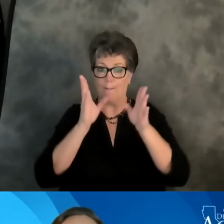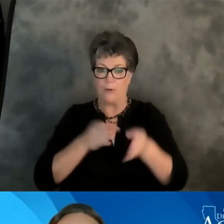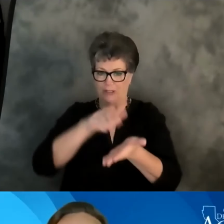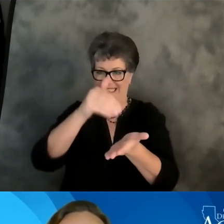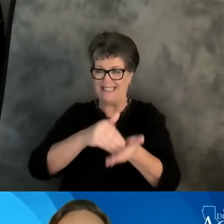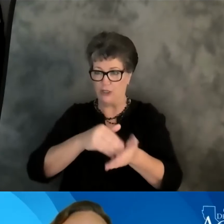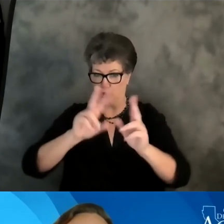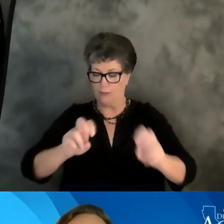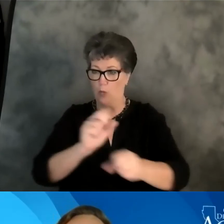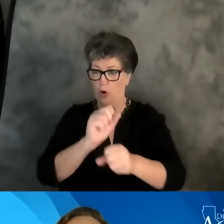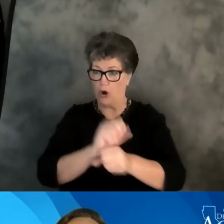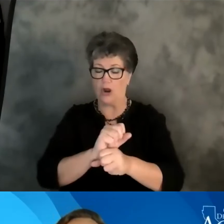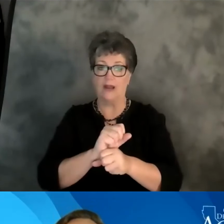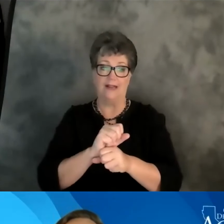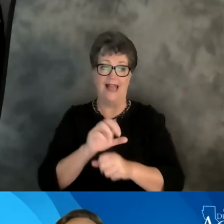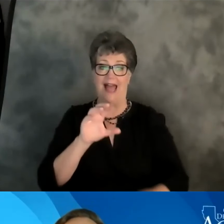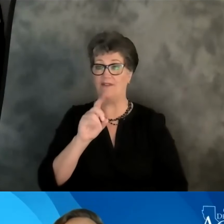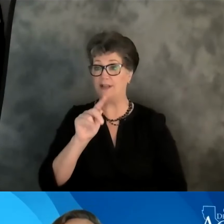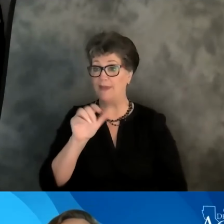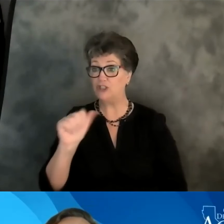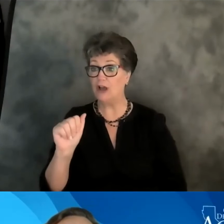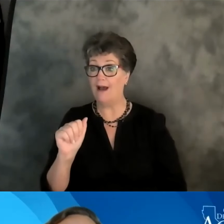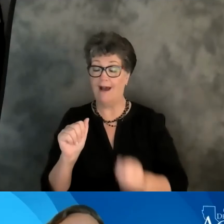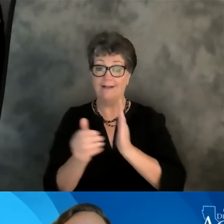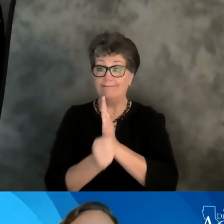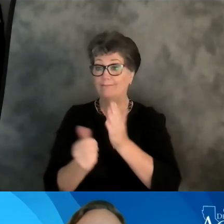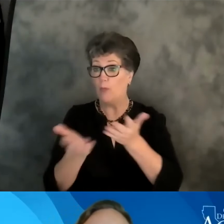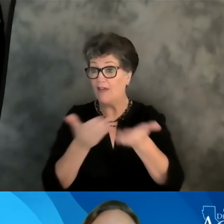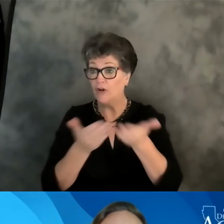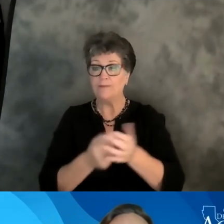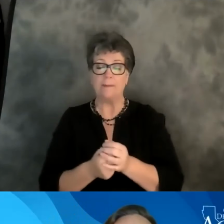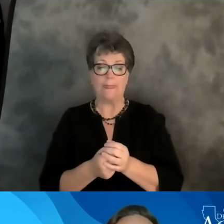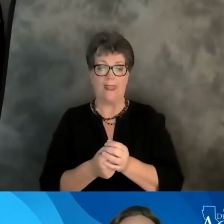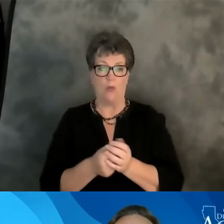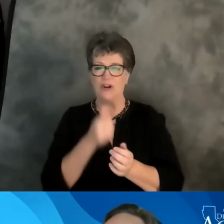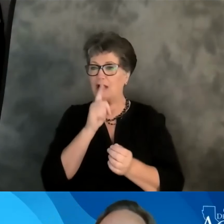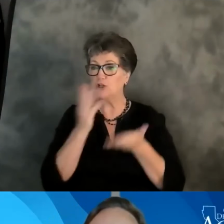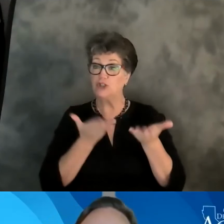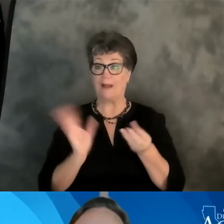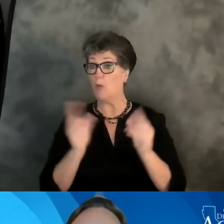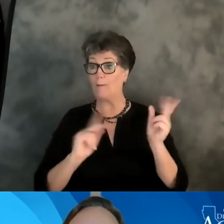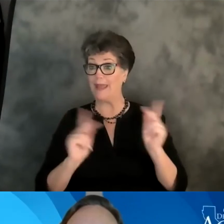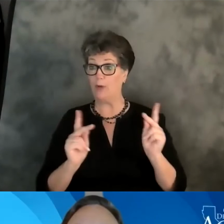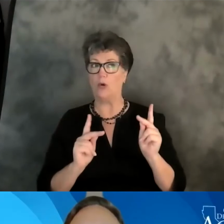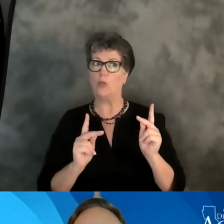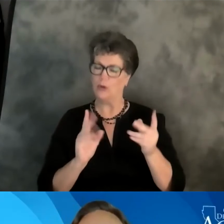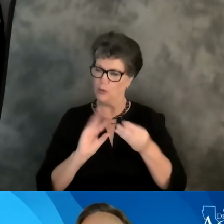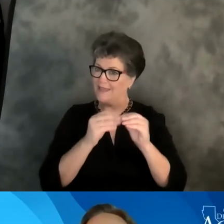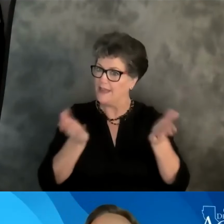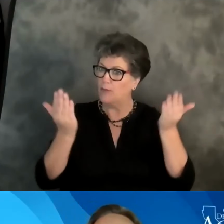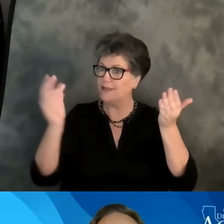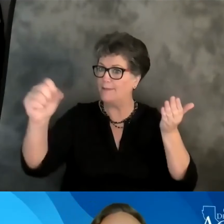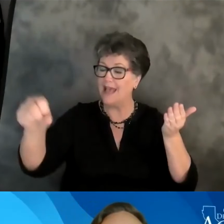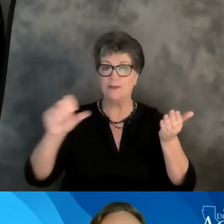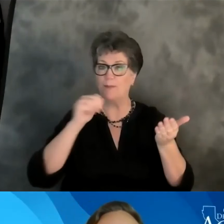have dementia capabilities, for example, and on, but really making sure we're not just serving more people. We do want to get the numbers up, but not